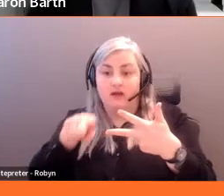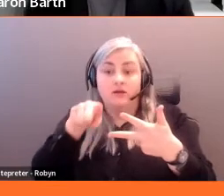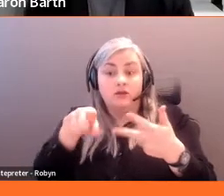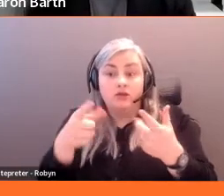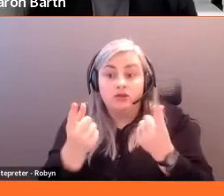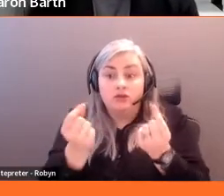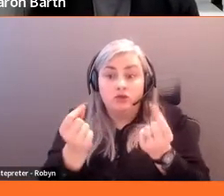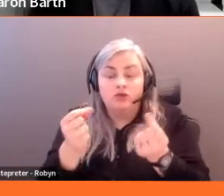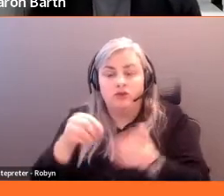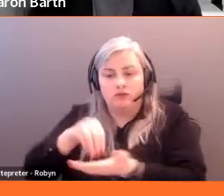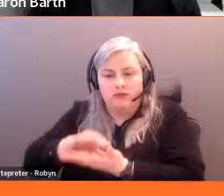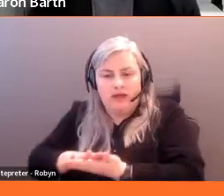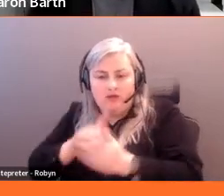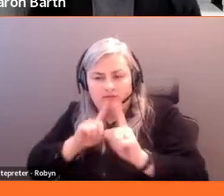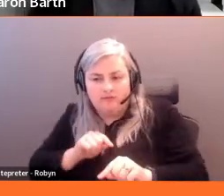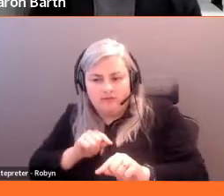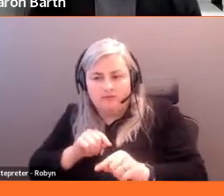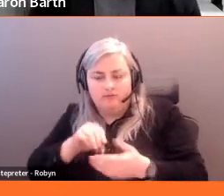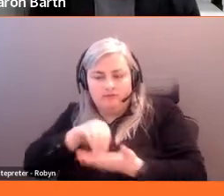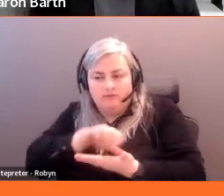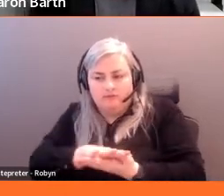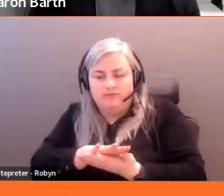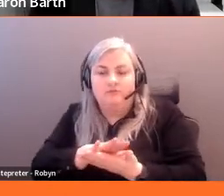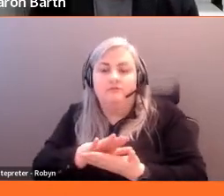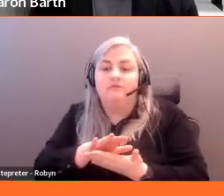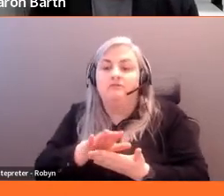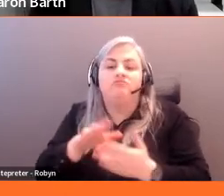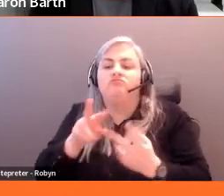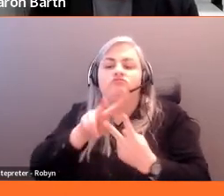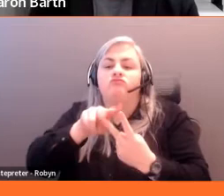to these 3 questions, either on your computer or on a piece of